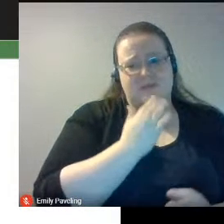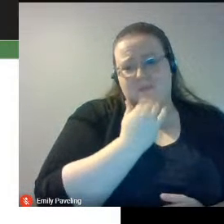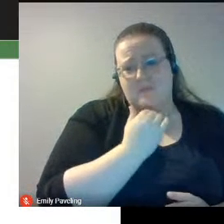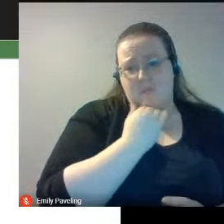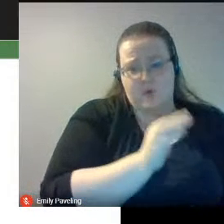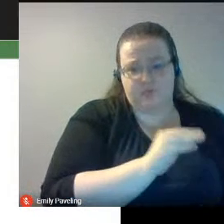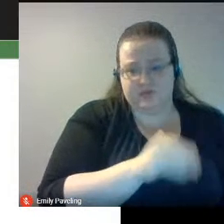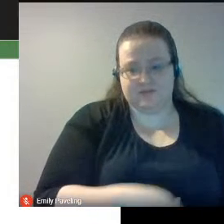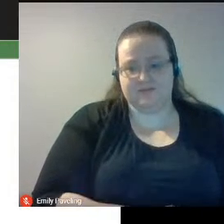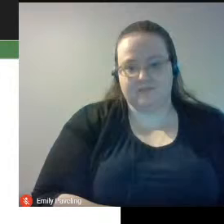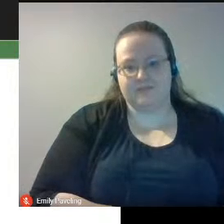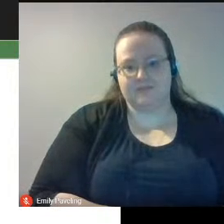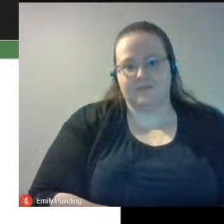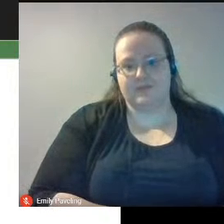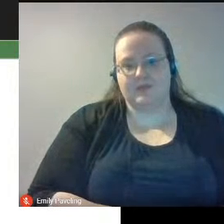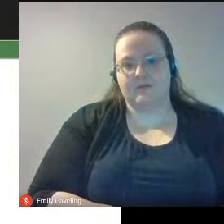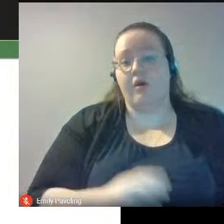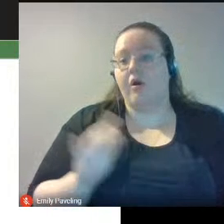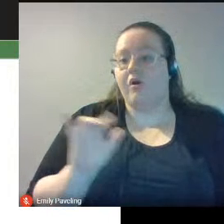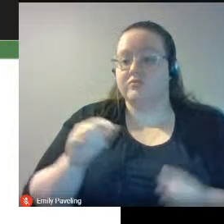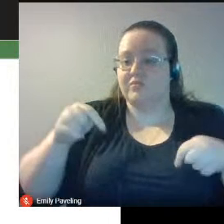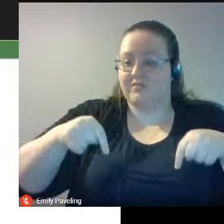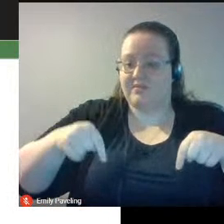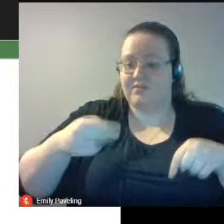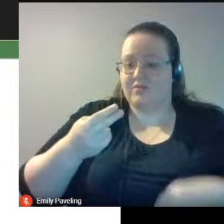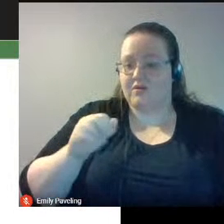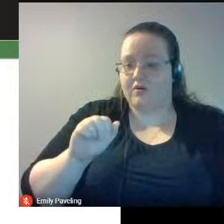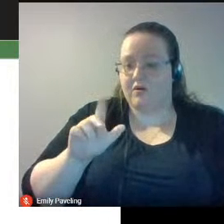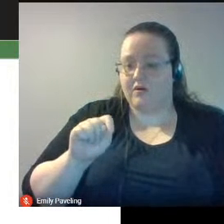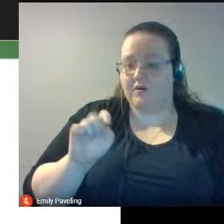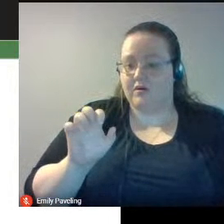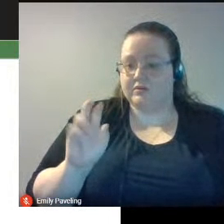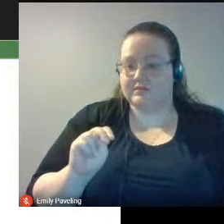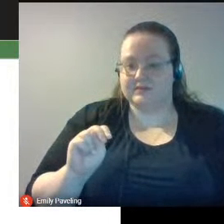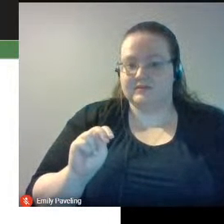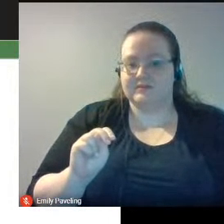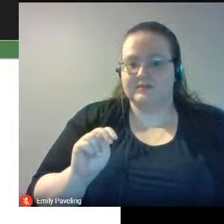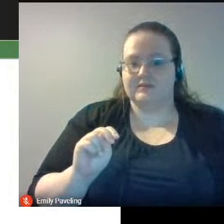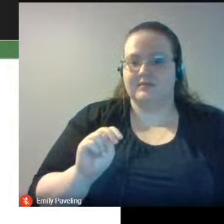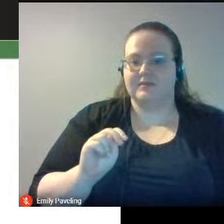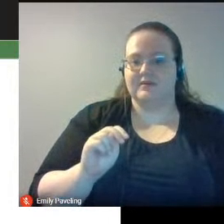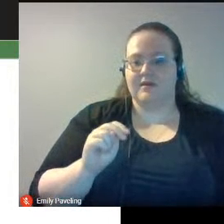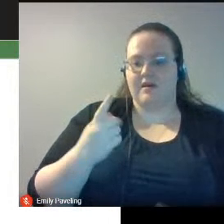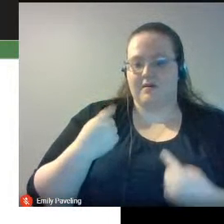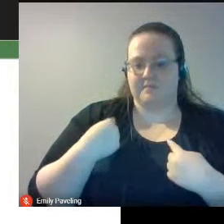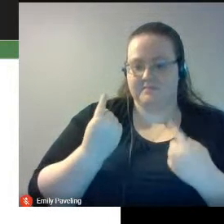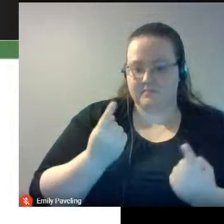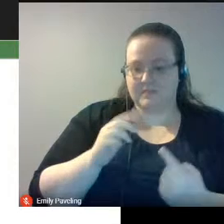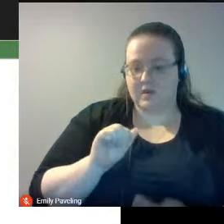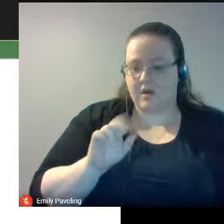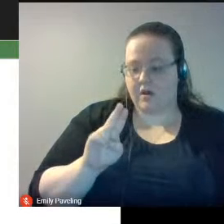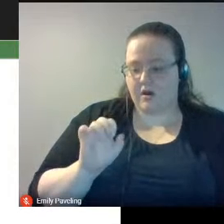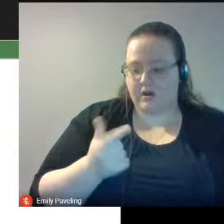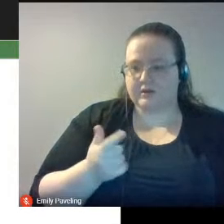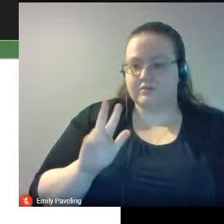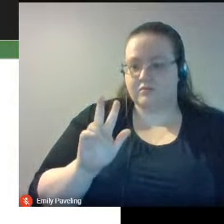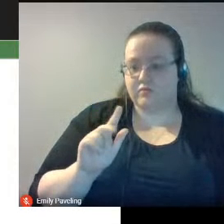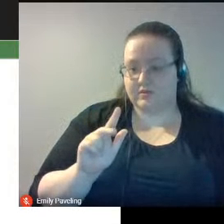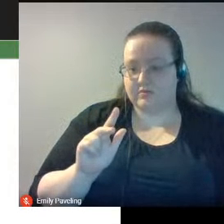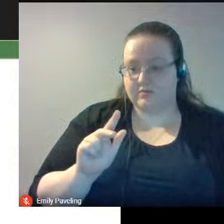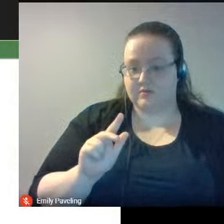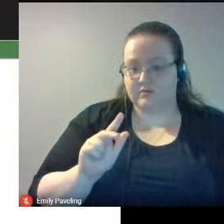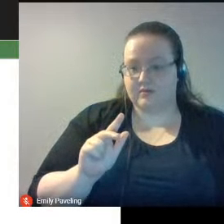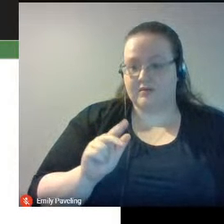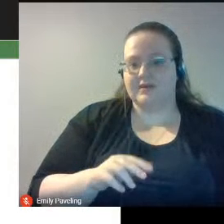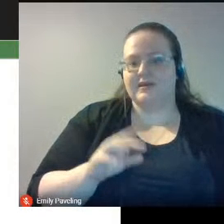Similarly, by August 23rd, there had been 60 confirmed COVID-19 cases in Halton who were between the ages of 0